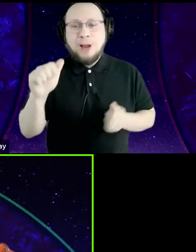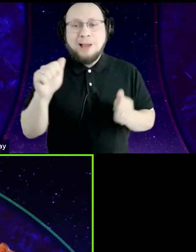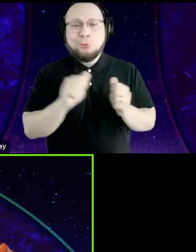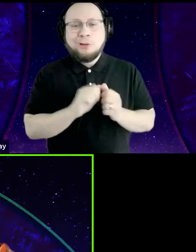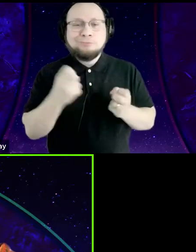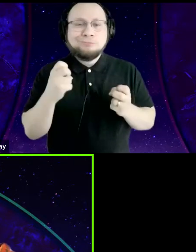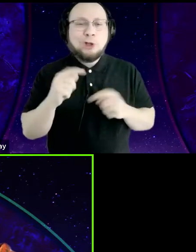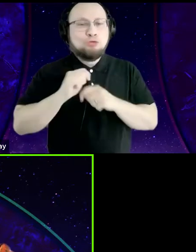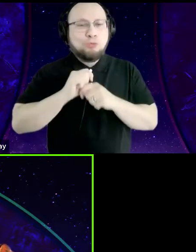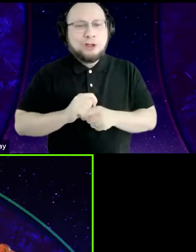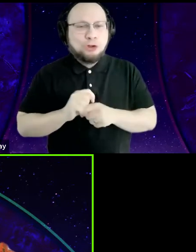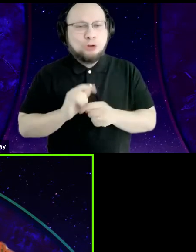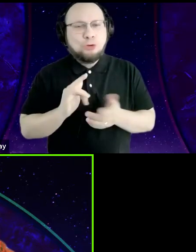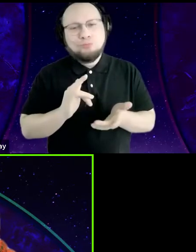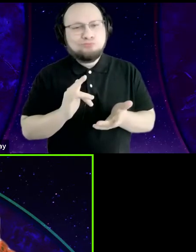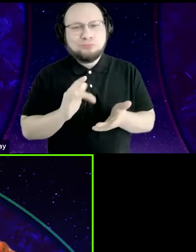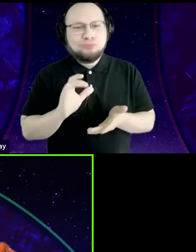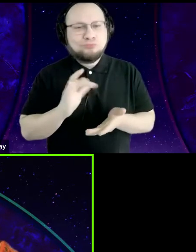Judeo-Christian boarding school that's